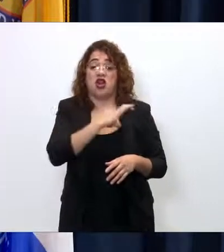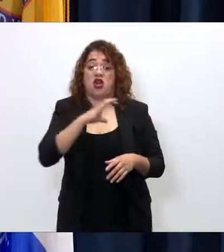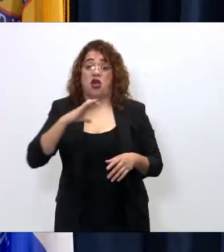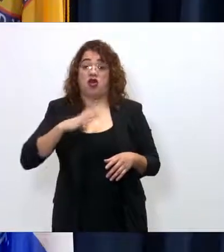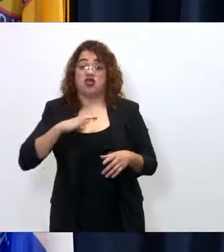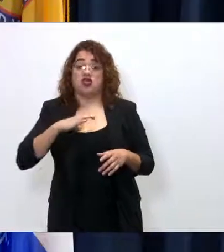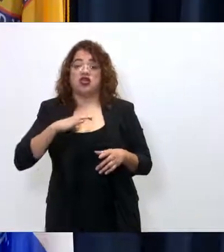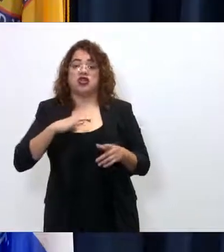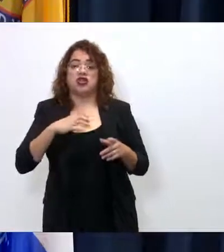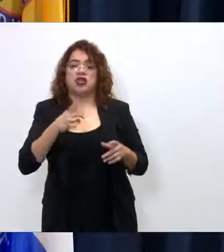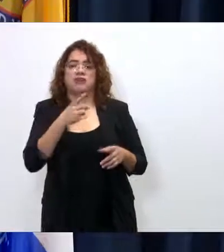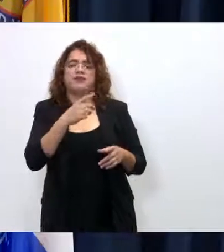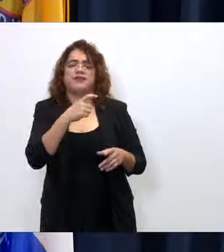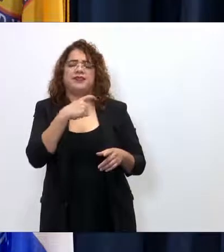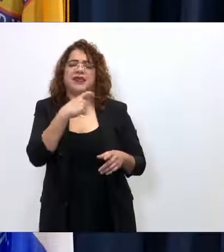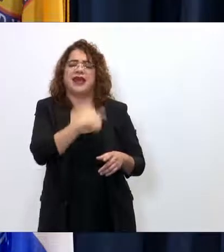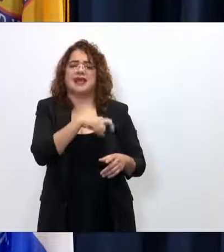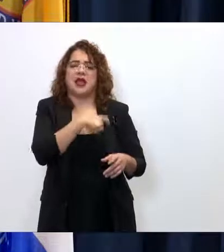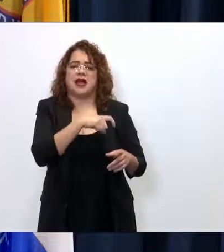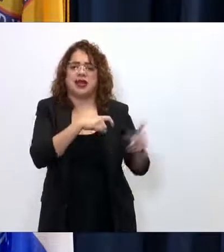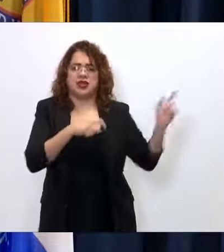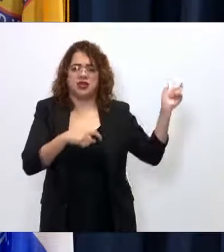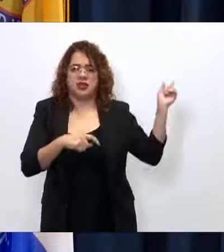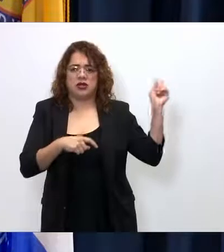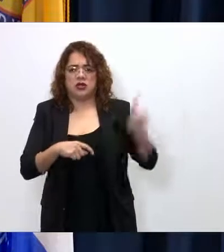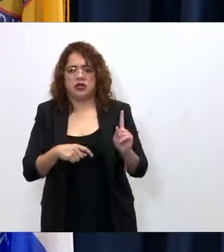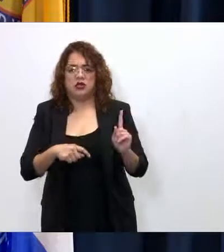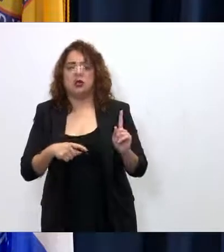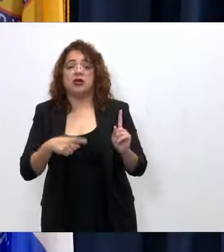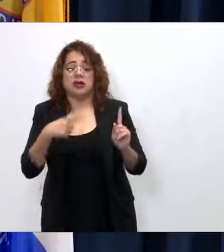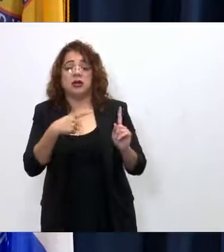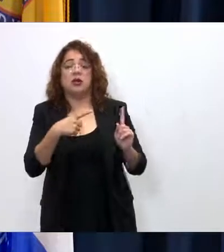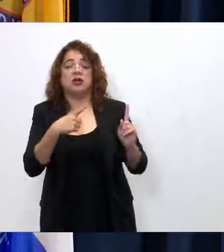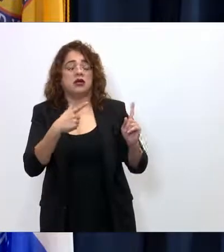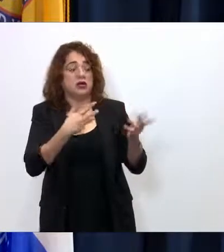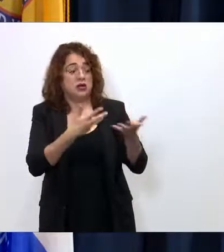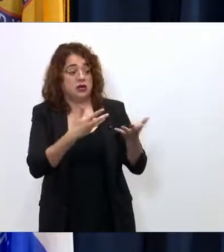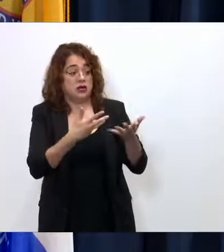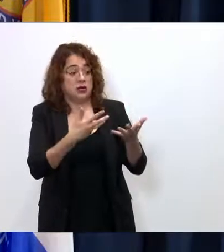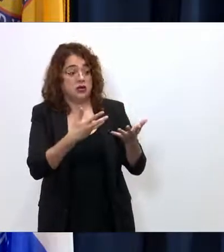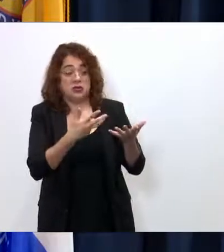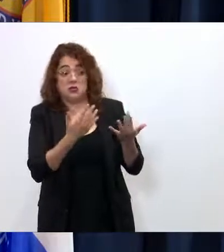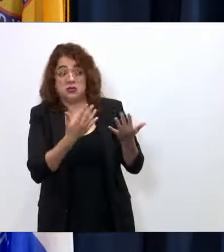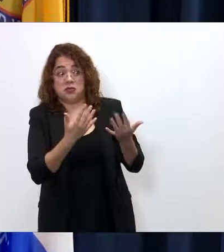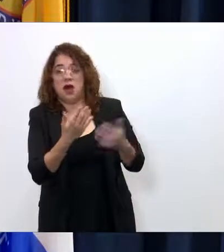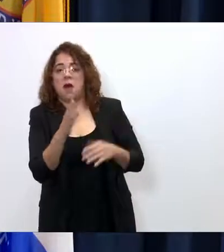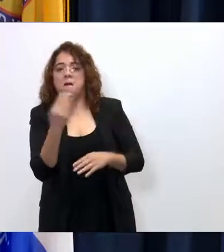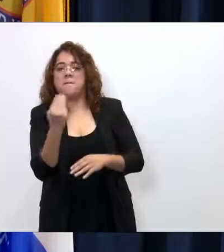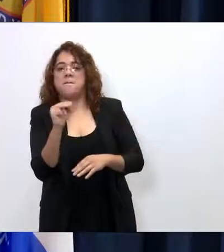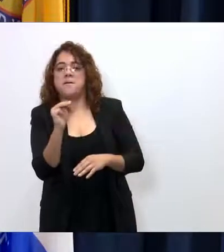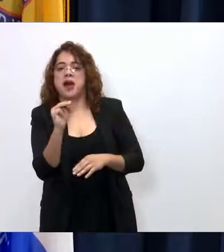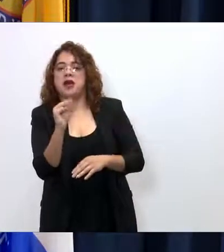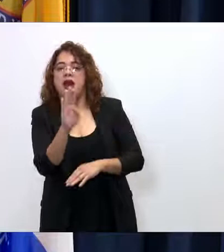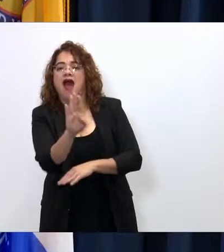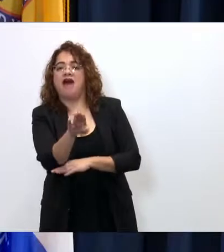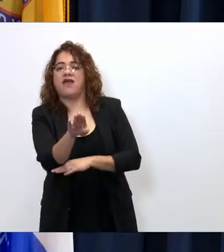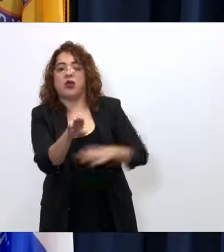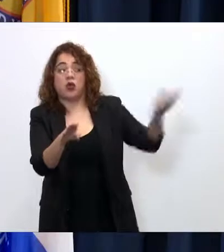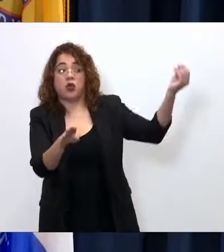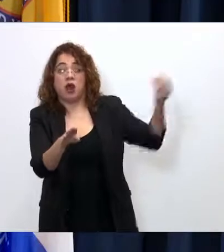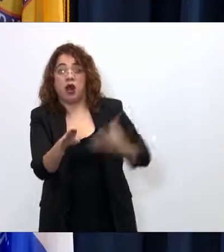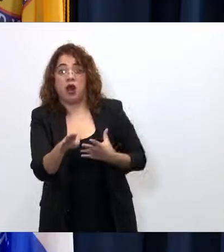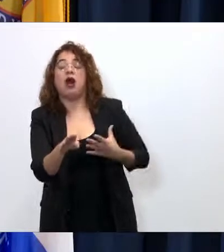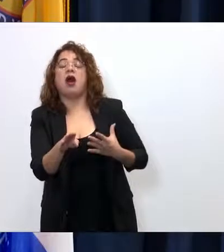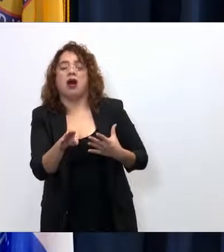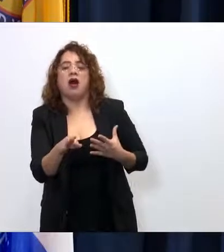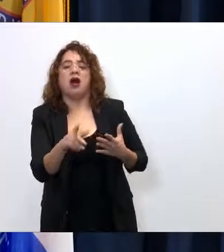delegation, which is basically what makes it official, didn't happen till, for most folks, Monday afternoon. And so we worked